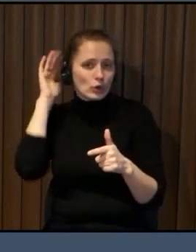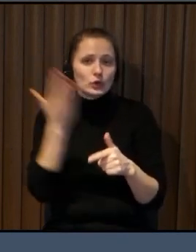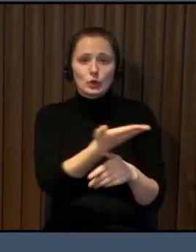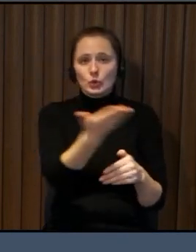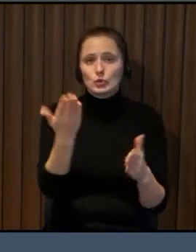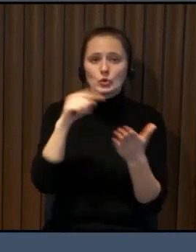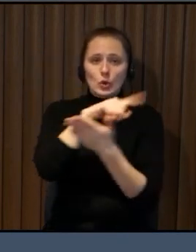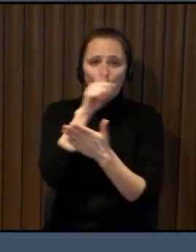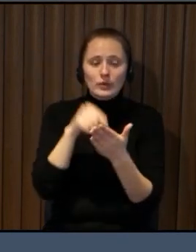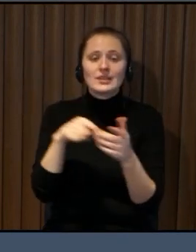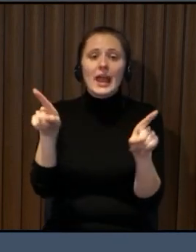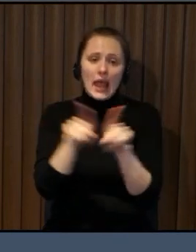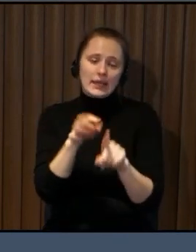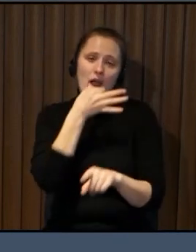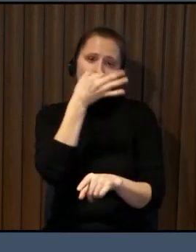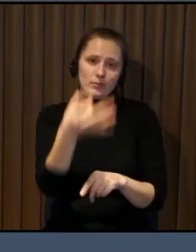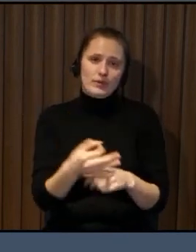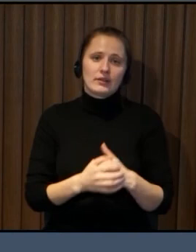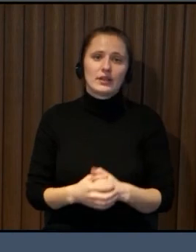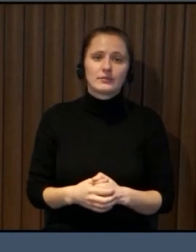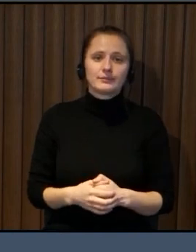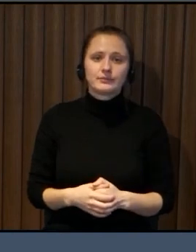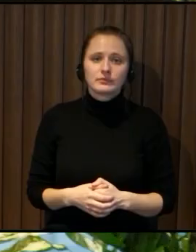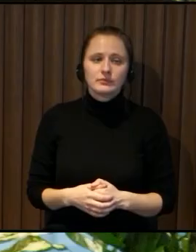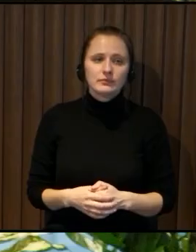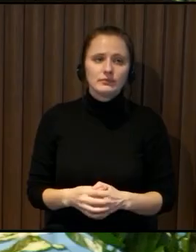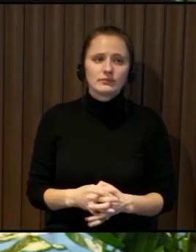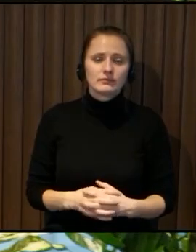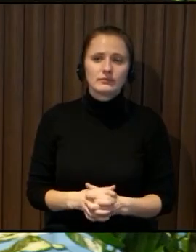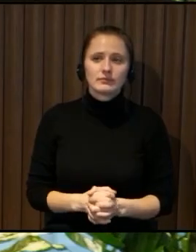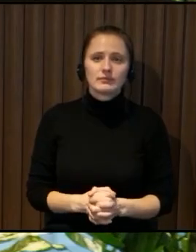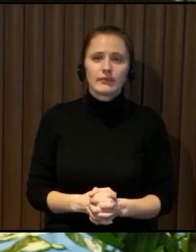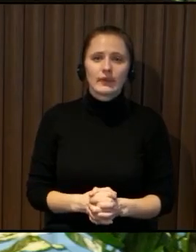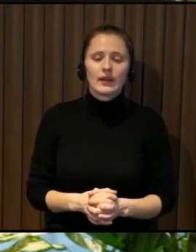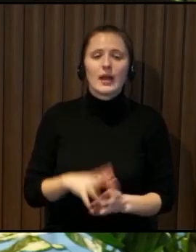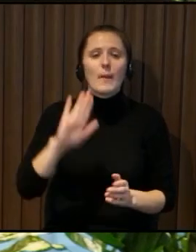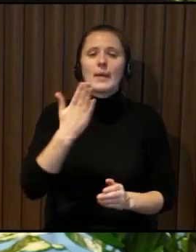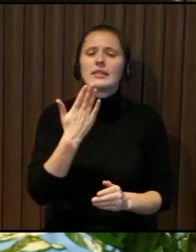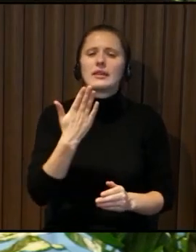to listen to your questions if you have, and I'll be happy to answer those questions.